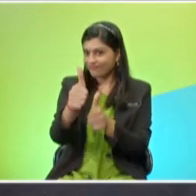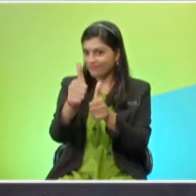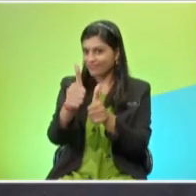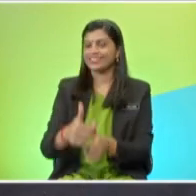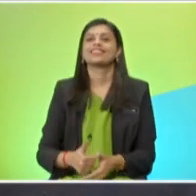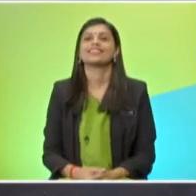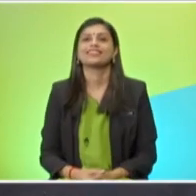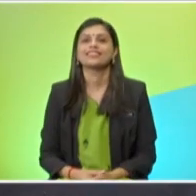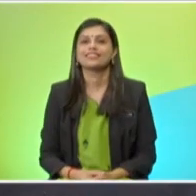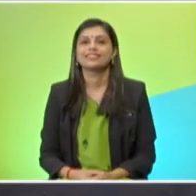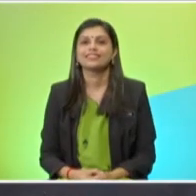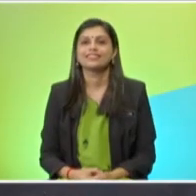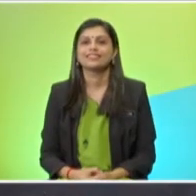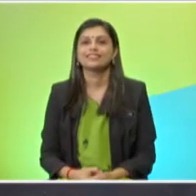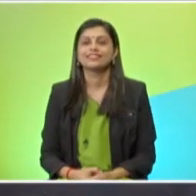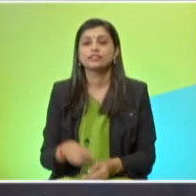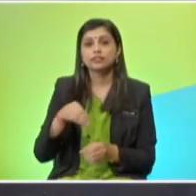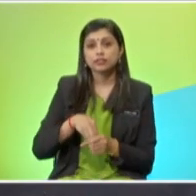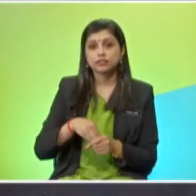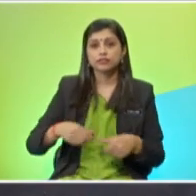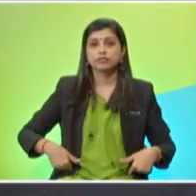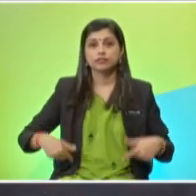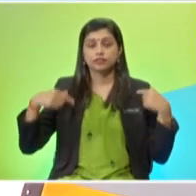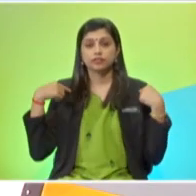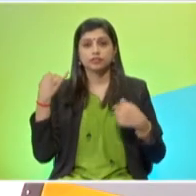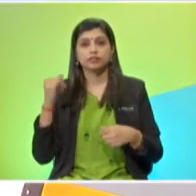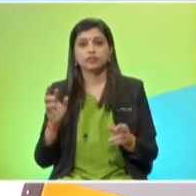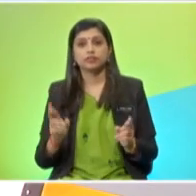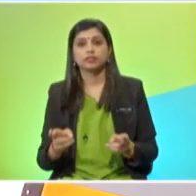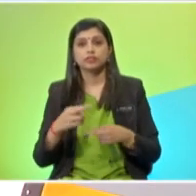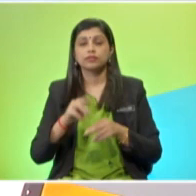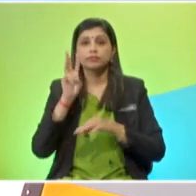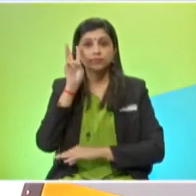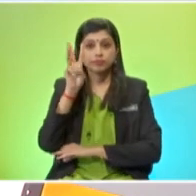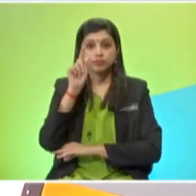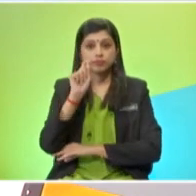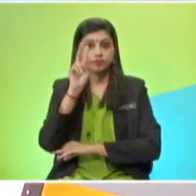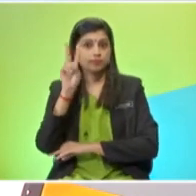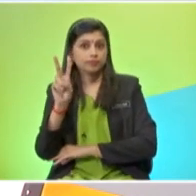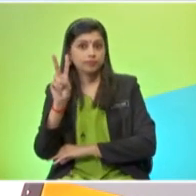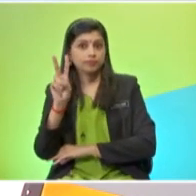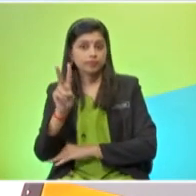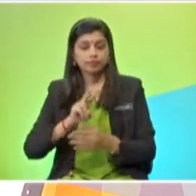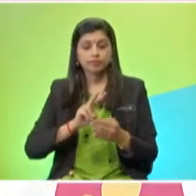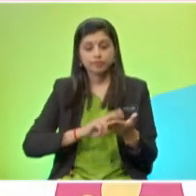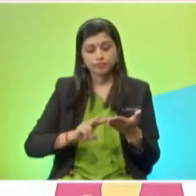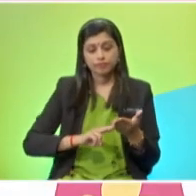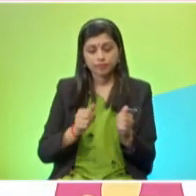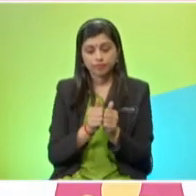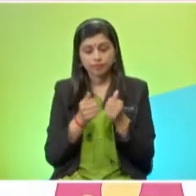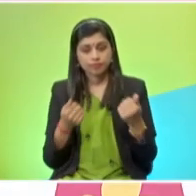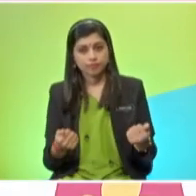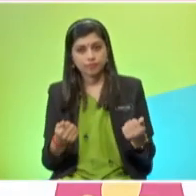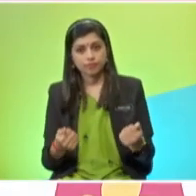It smells great. Yeah, it smells great. Ooh. In the living room, you can watch TV, read the newspaper,